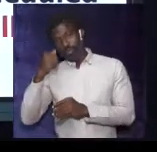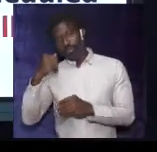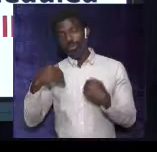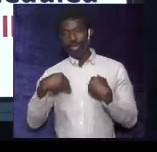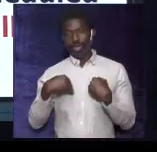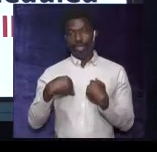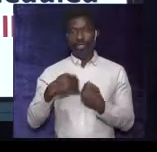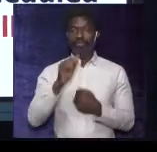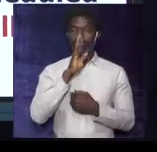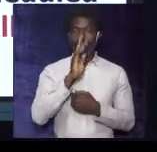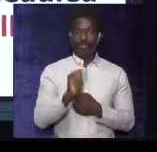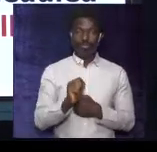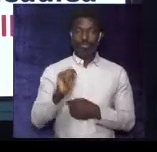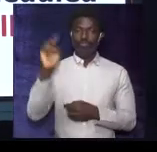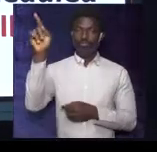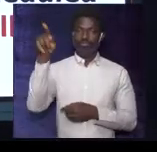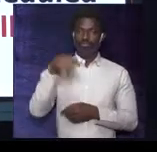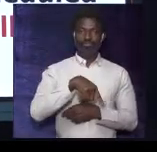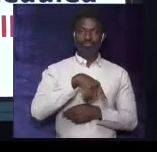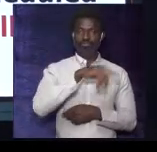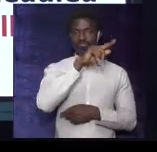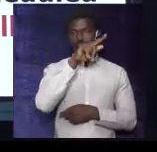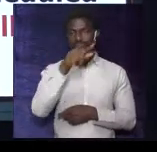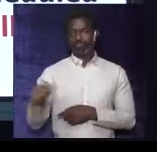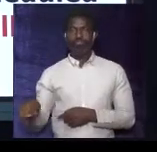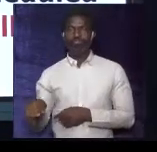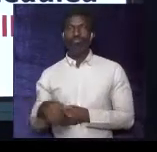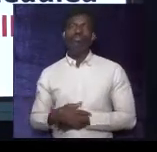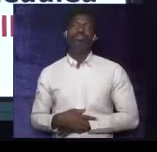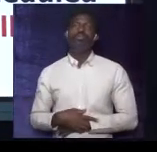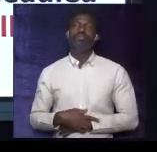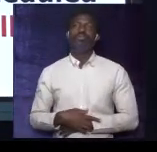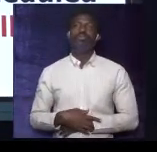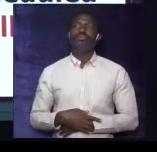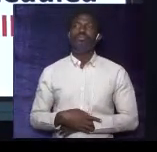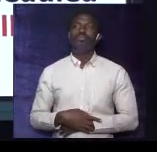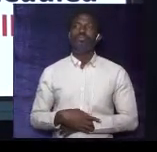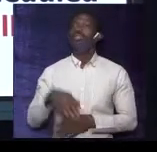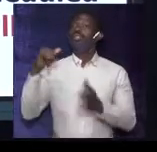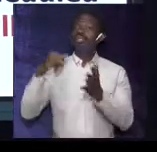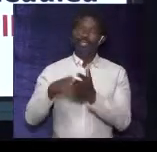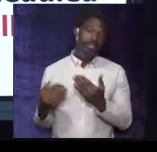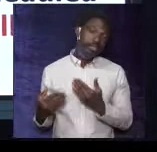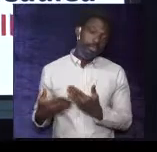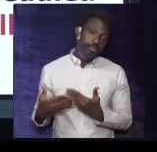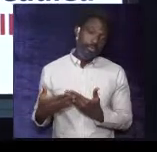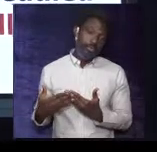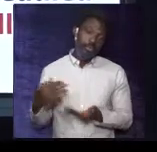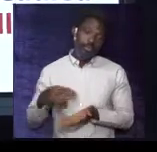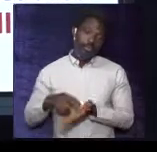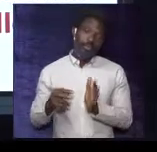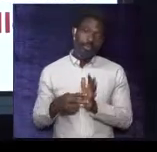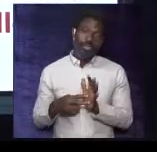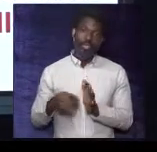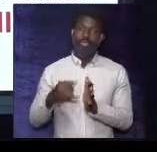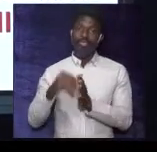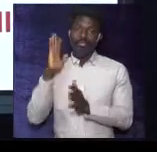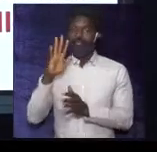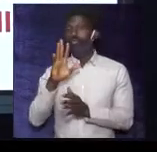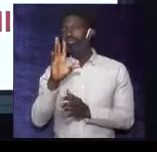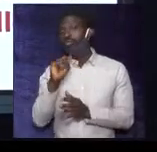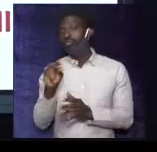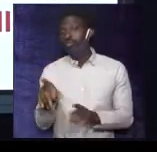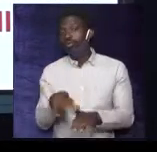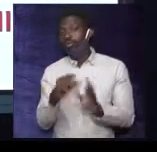called off. The meeting scheduled for tomorrow has been called off. It simply means it will no